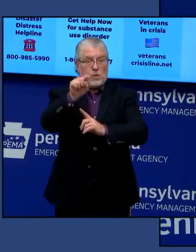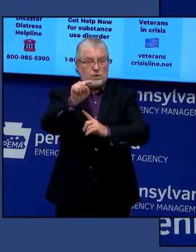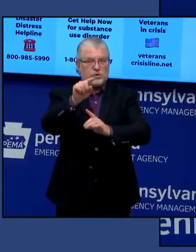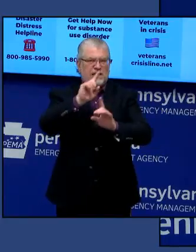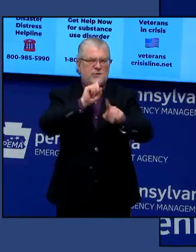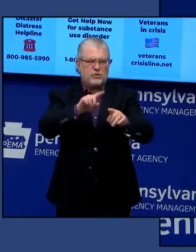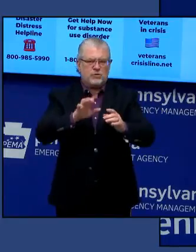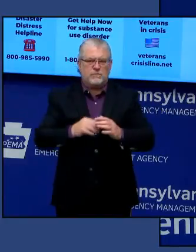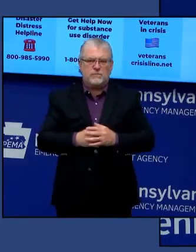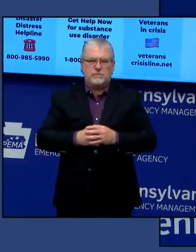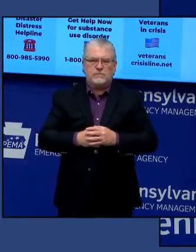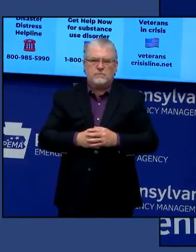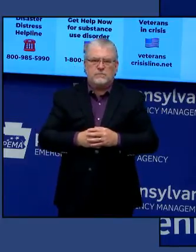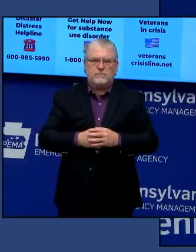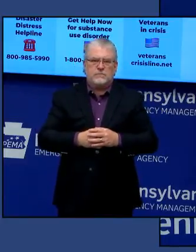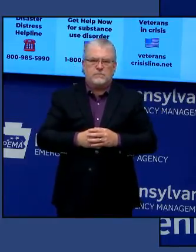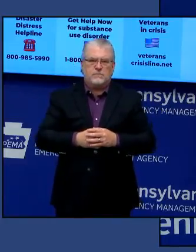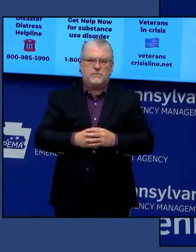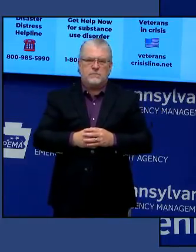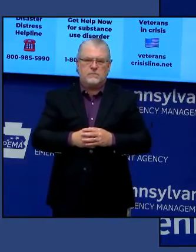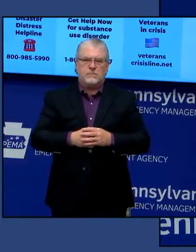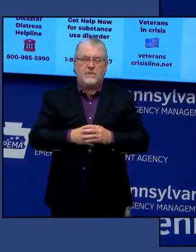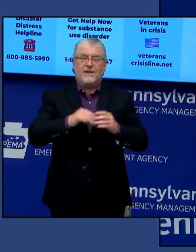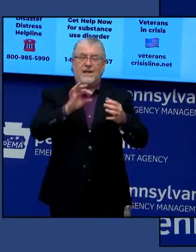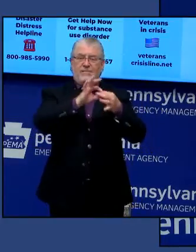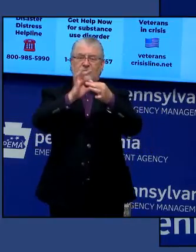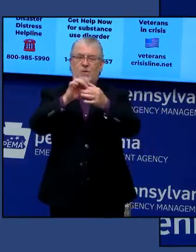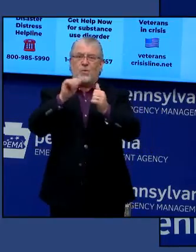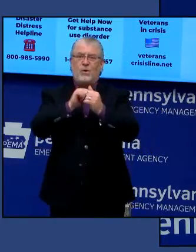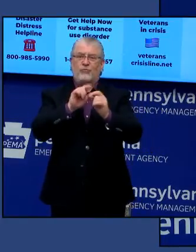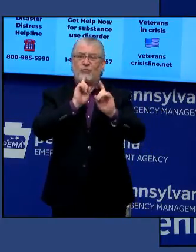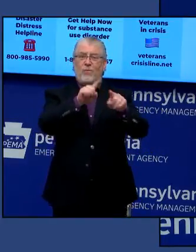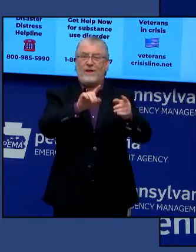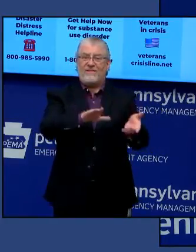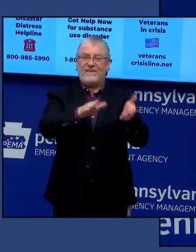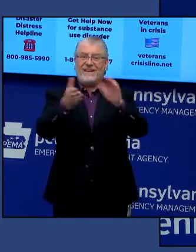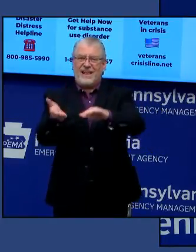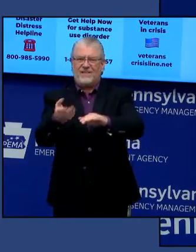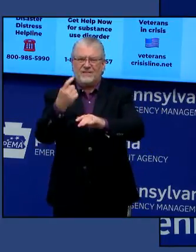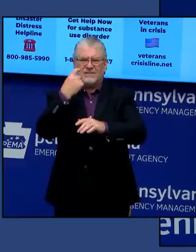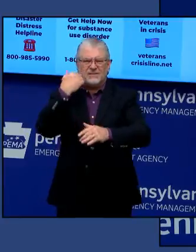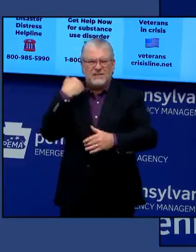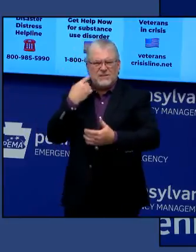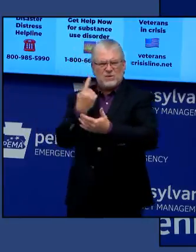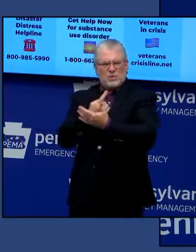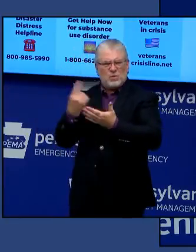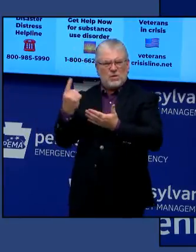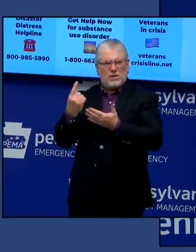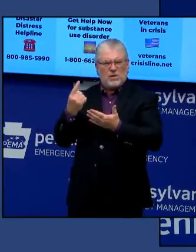on Thursday due to duplicate records mistakenly in the count?